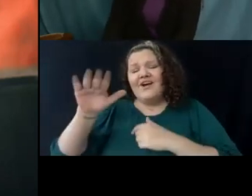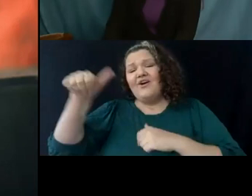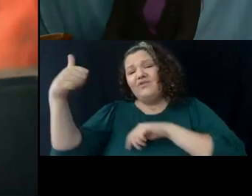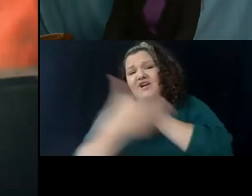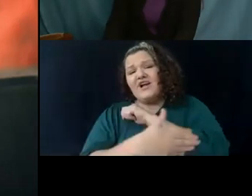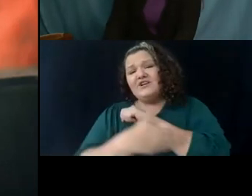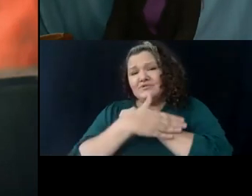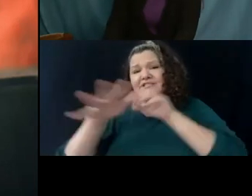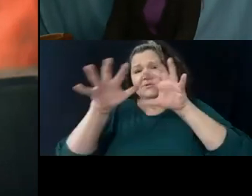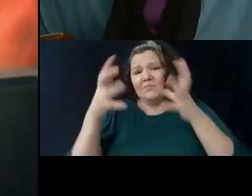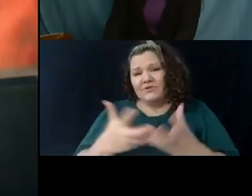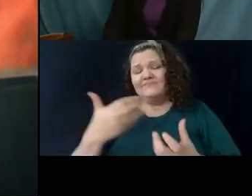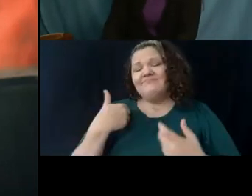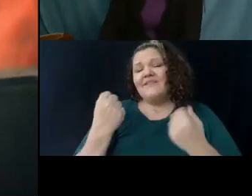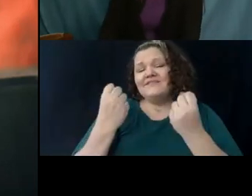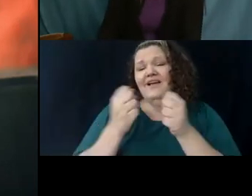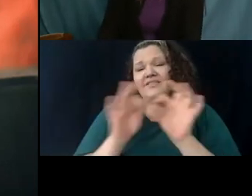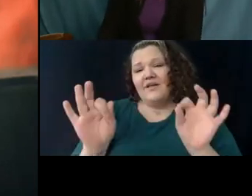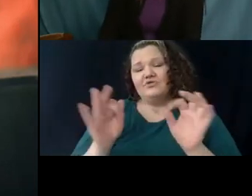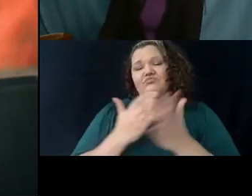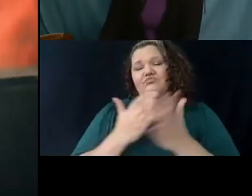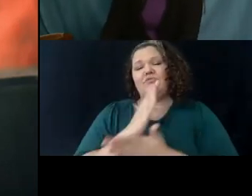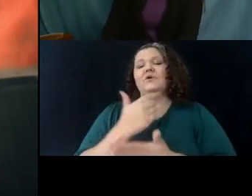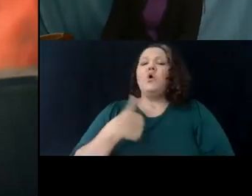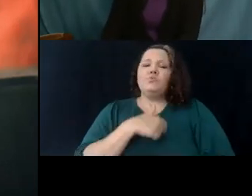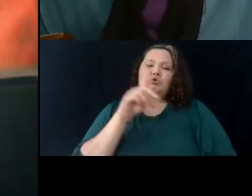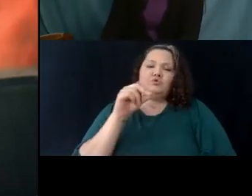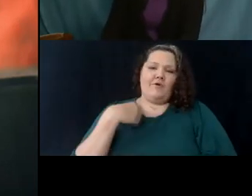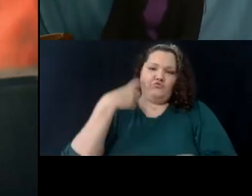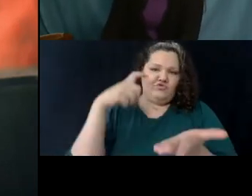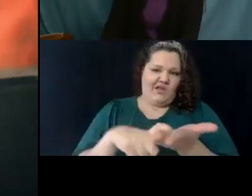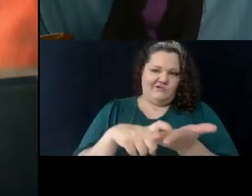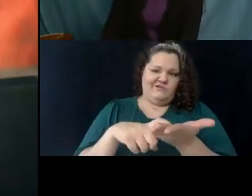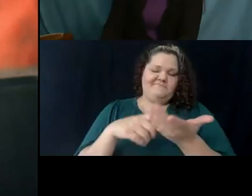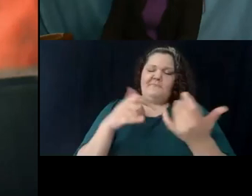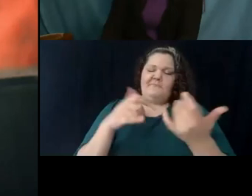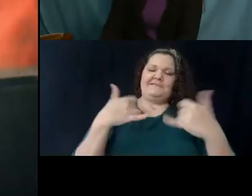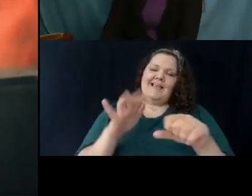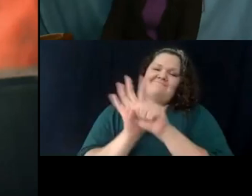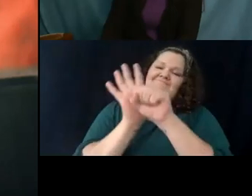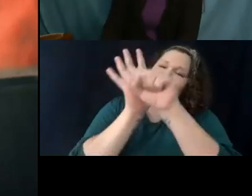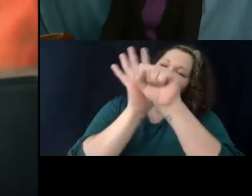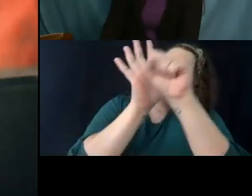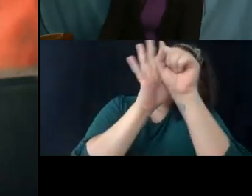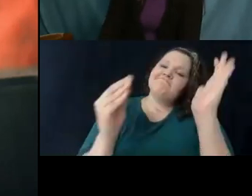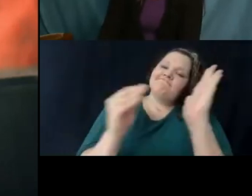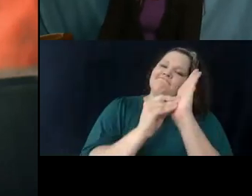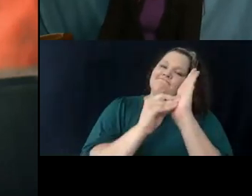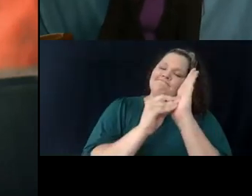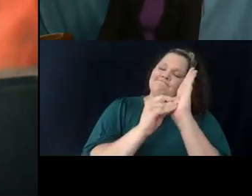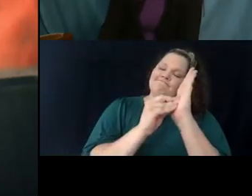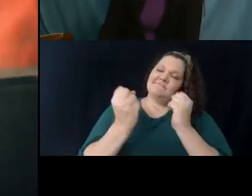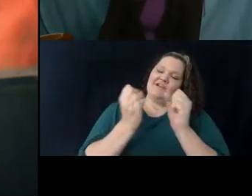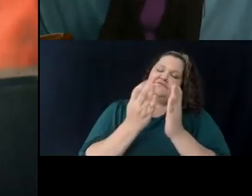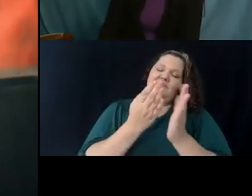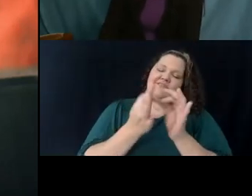But we're still here in Canada working on sign language rights. In many other countries, it is recognized, and we're